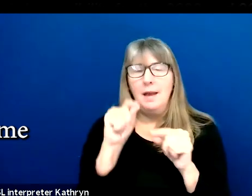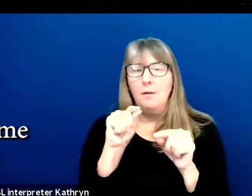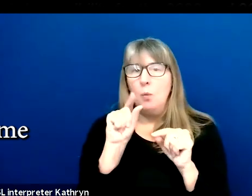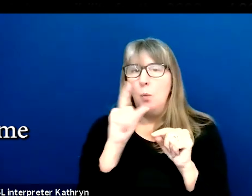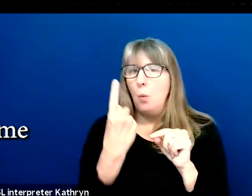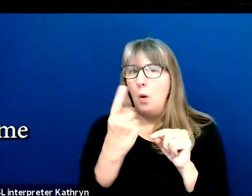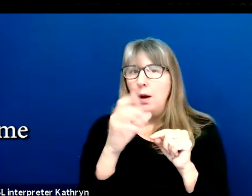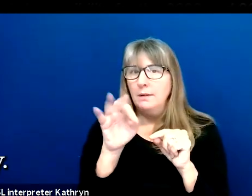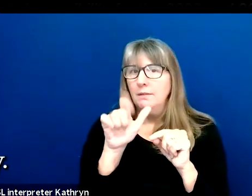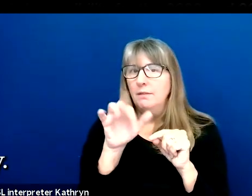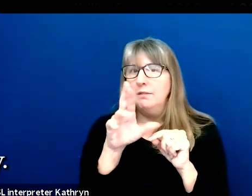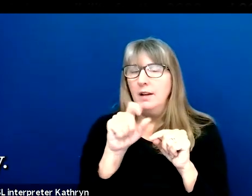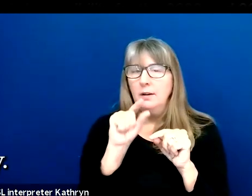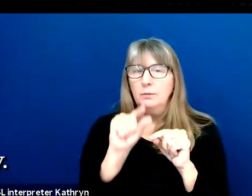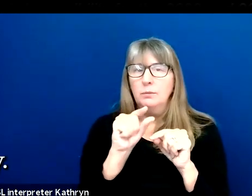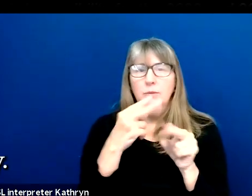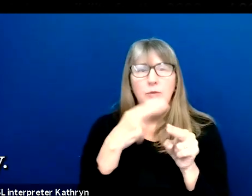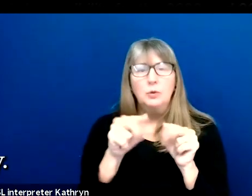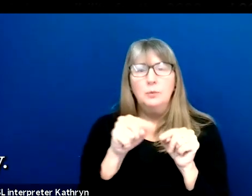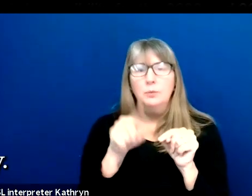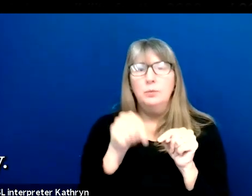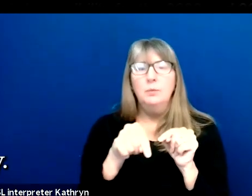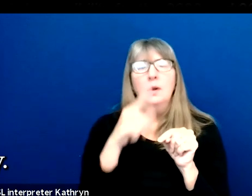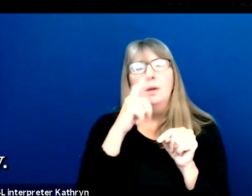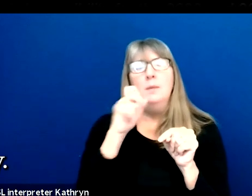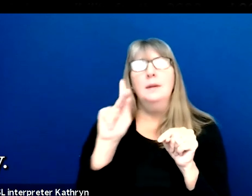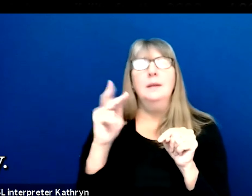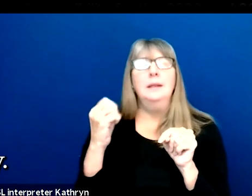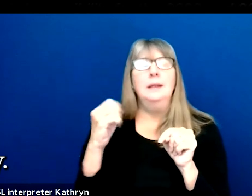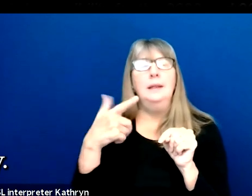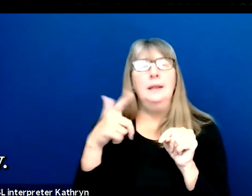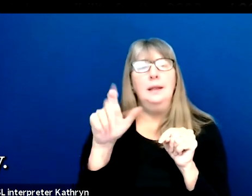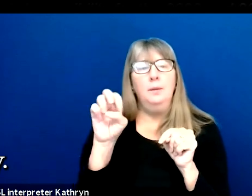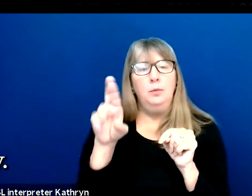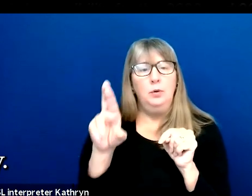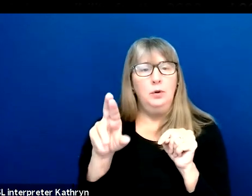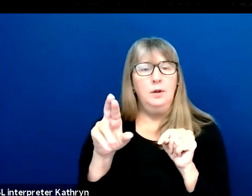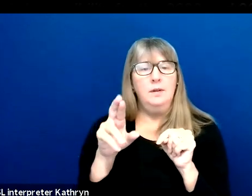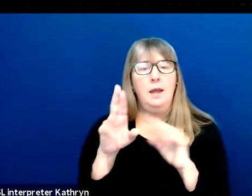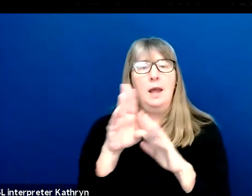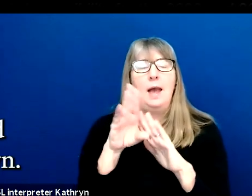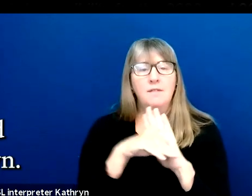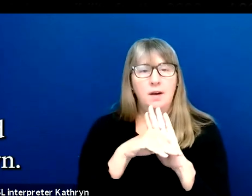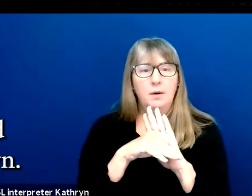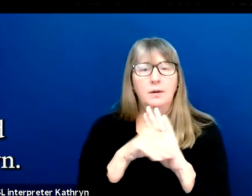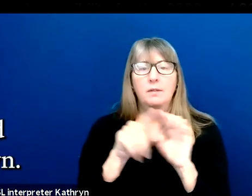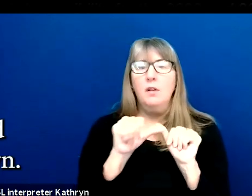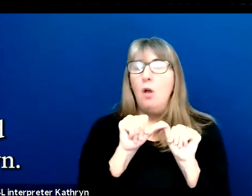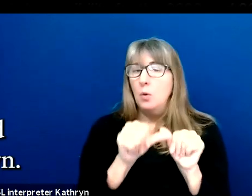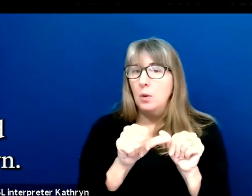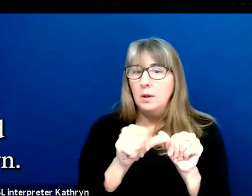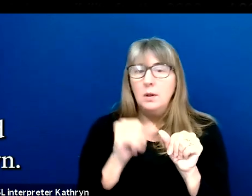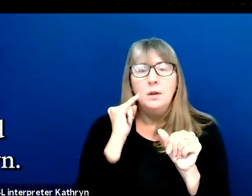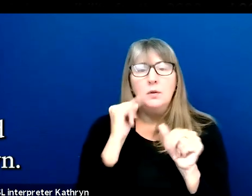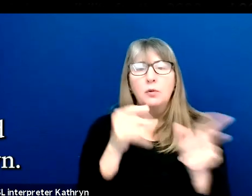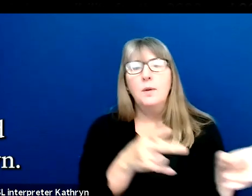one time bin for Kepler, because the Kepler data is at a half-hour cadence, because it's the long cadence. So if we pull out that